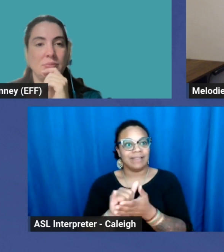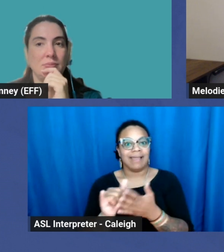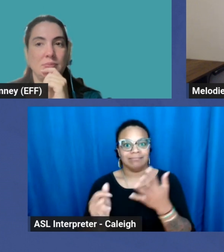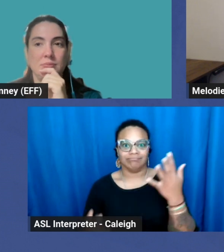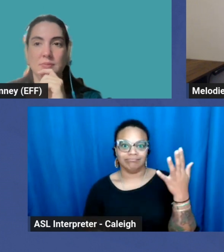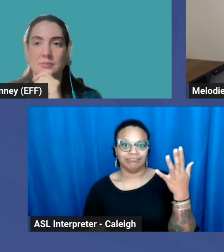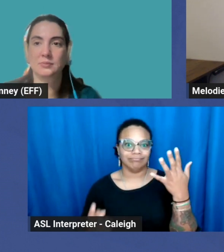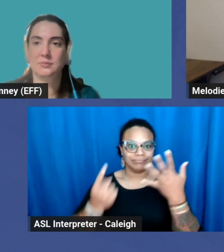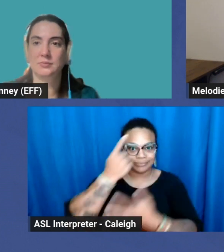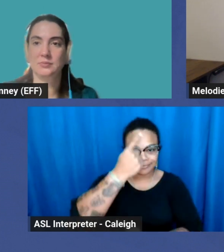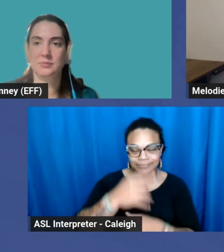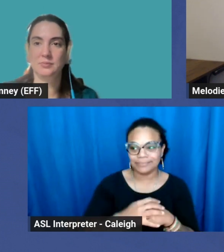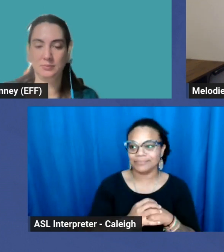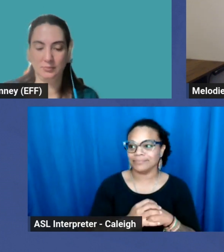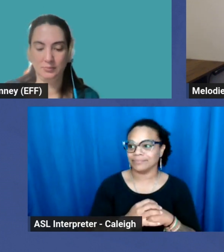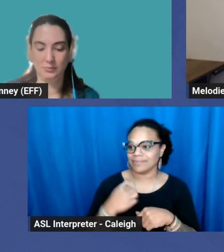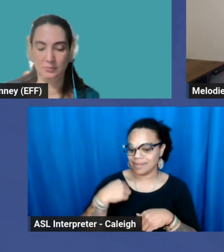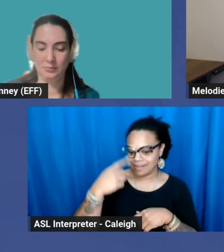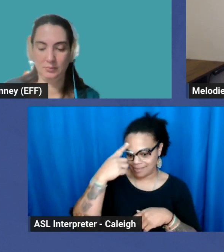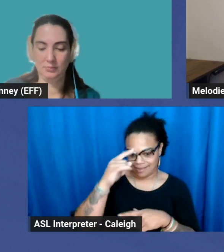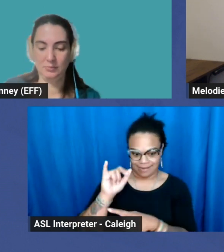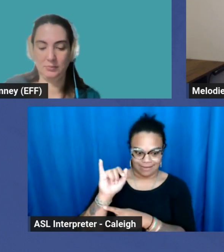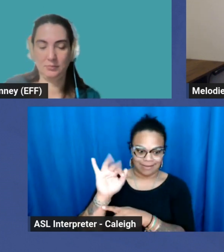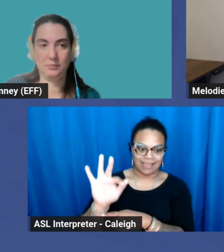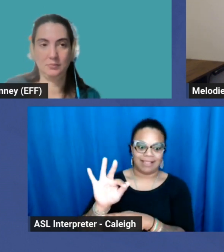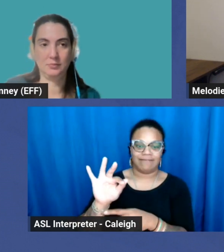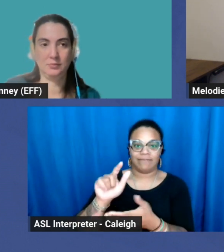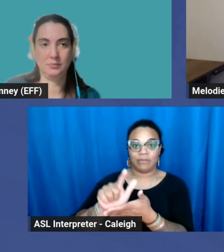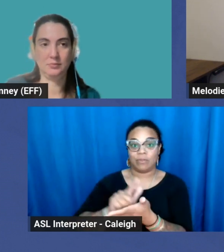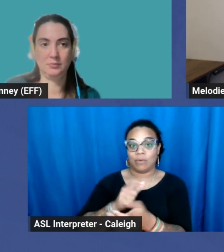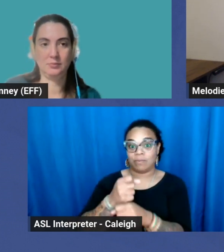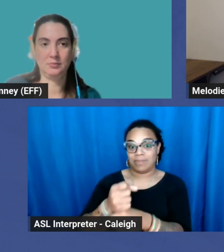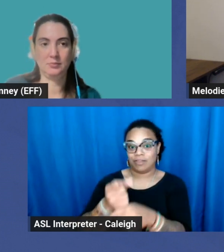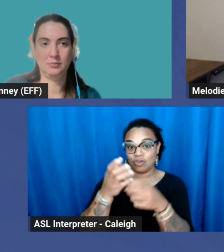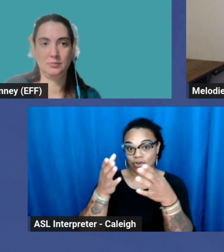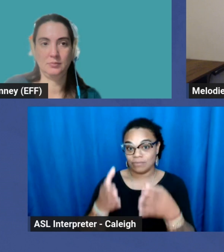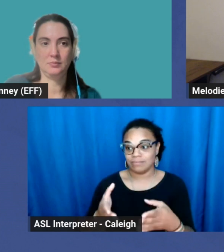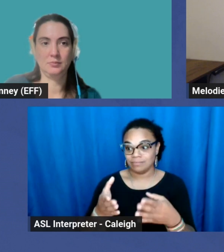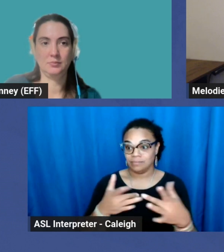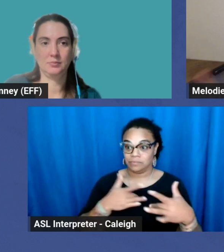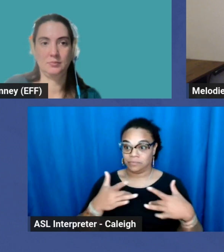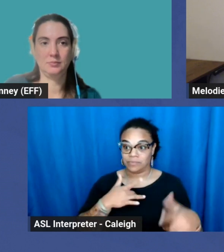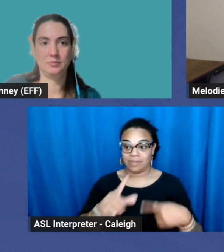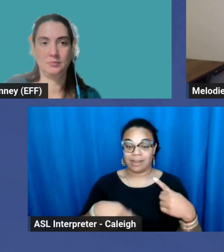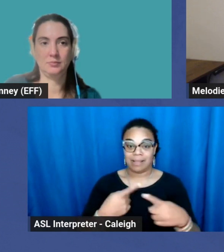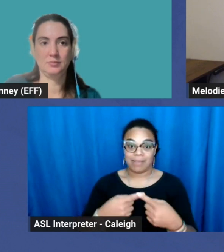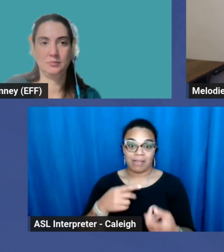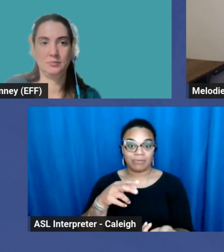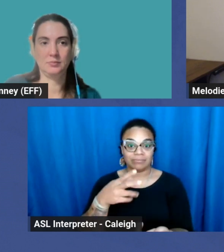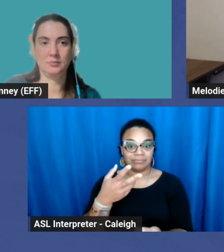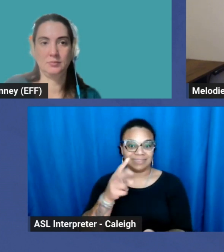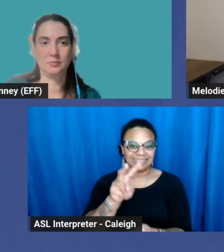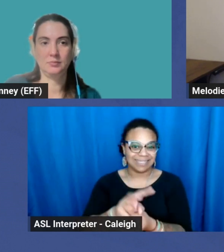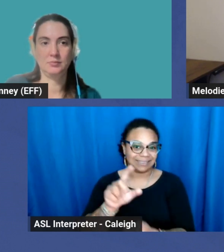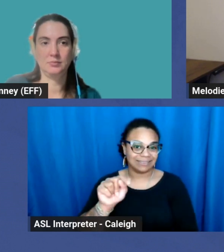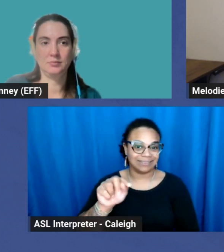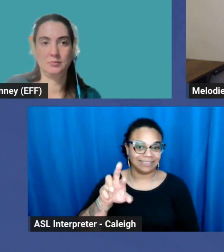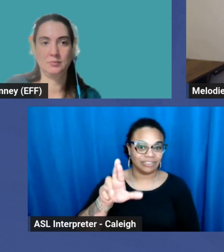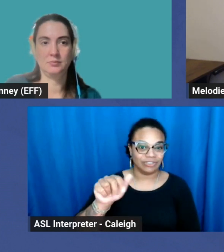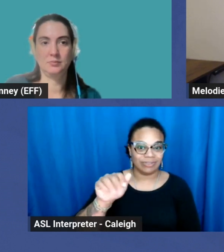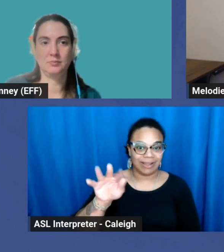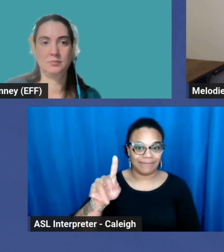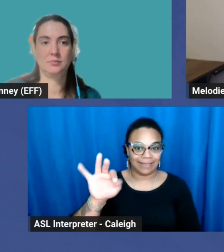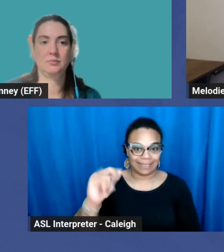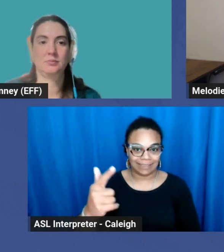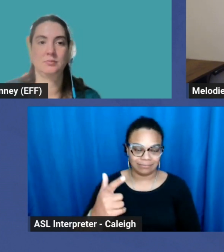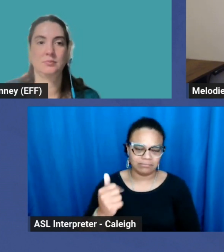if a legislator is concerned about sex trafficking, which we all are, right? We never